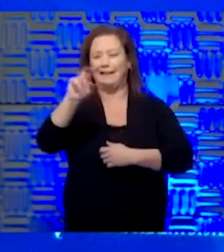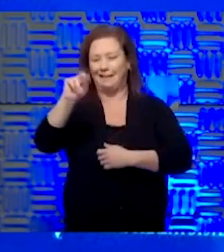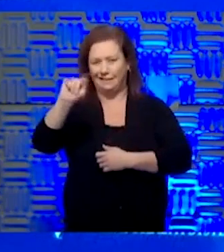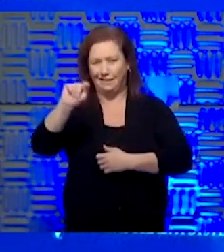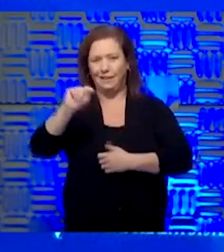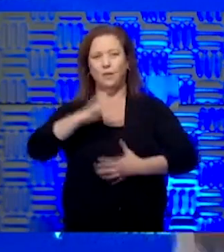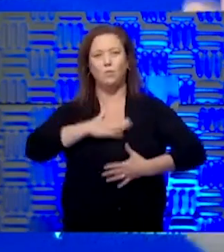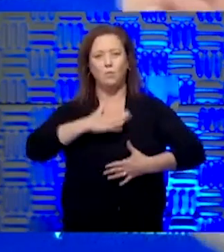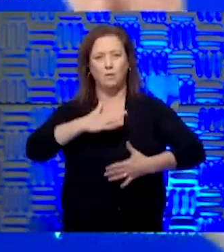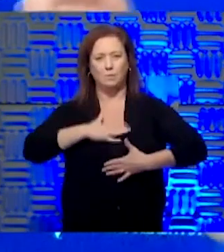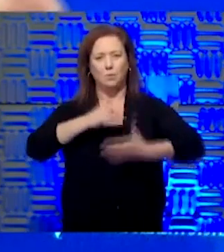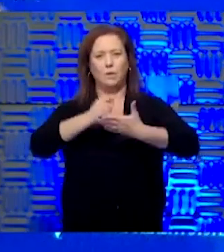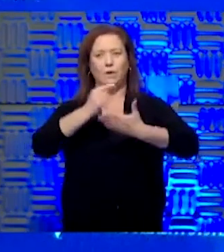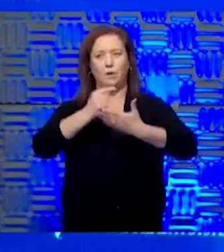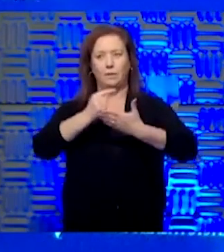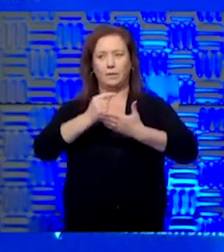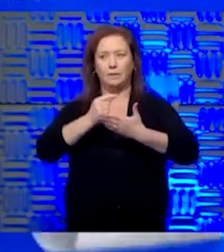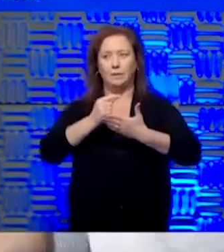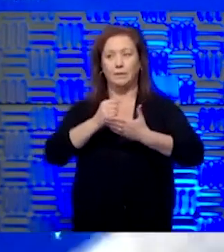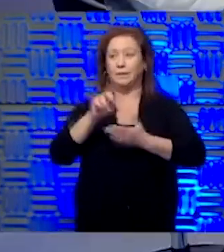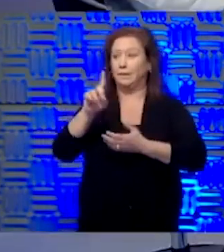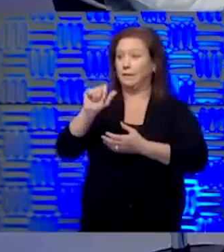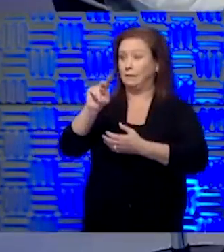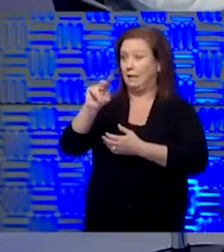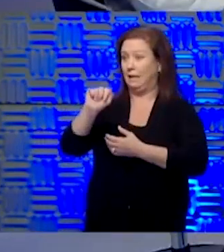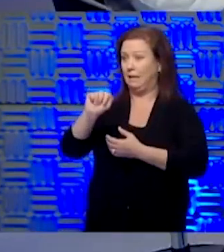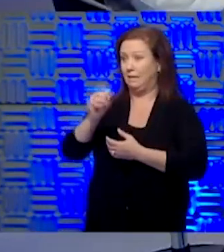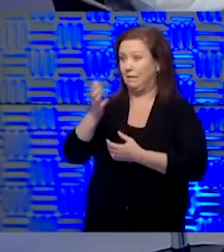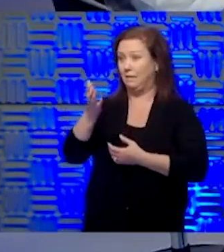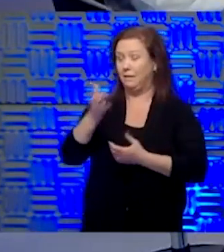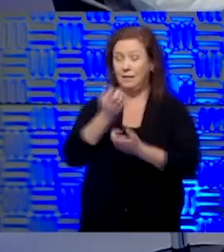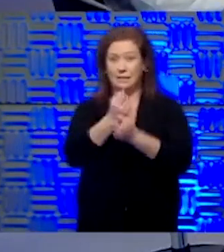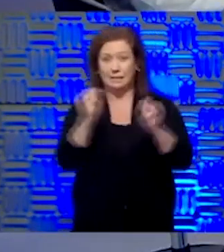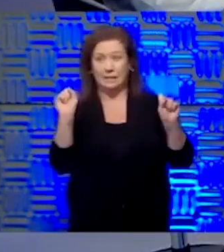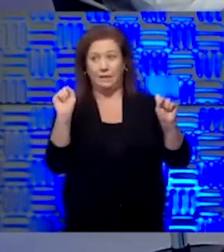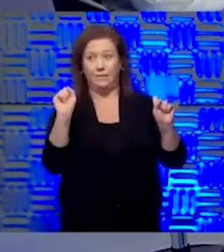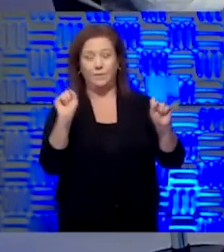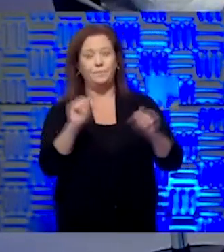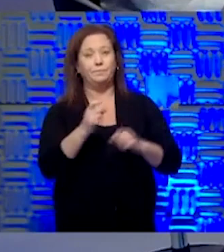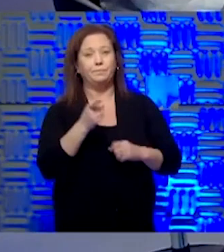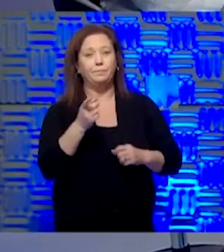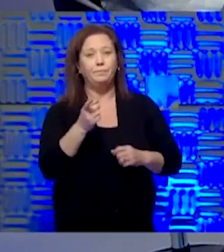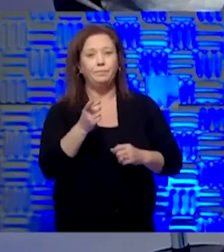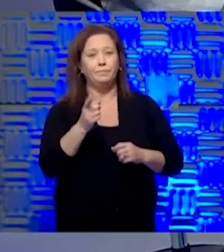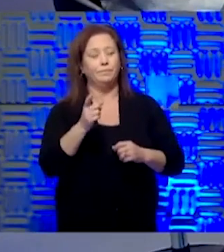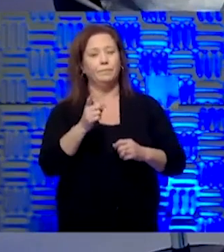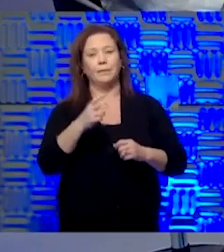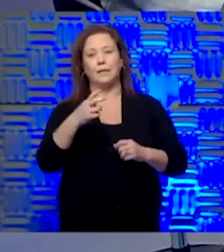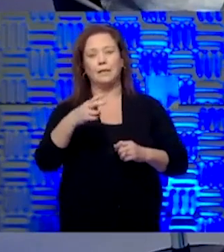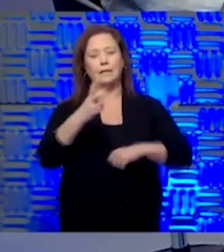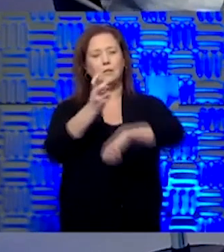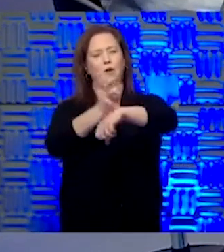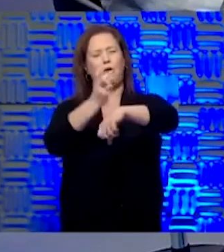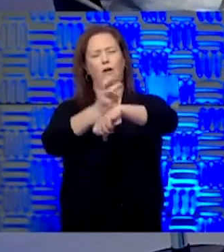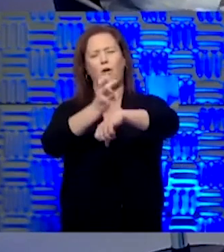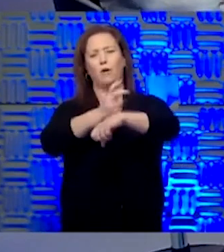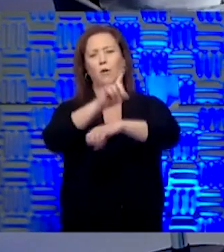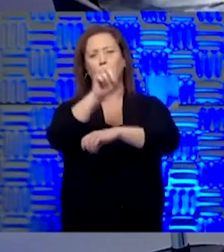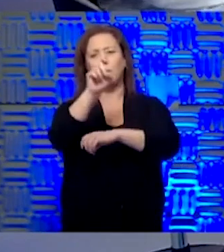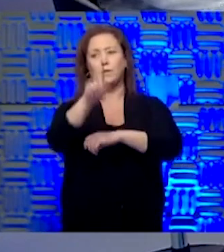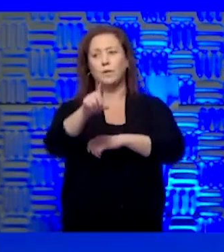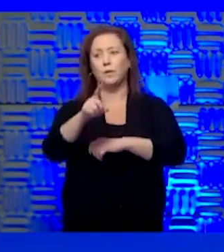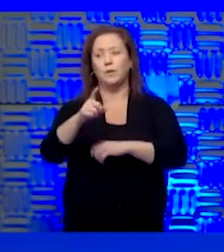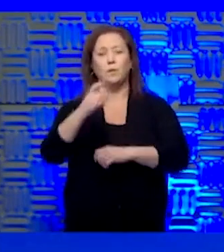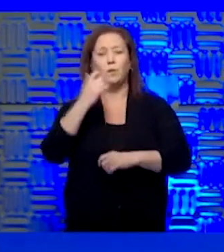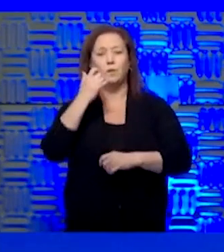respiratory therapists. Dana, what do you think? Dennis, is it safe? Yeah, that's an extremely hard question to answer. We were